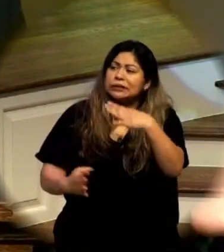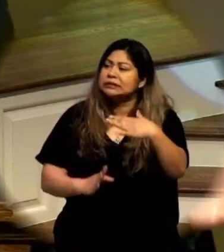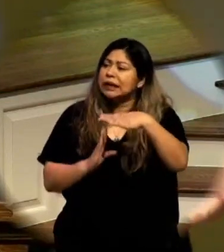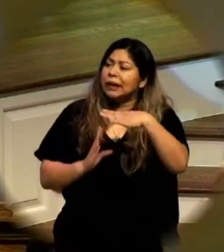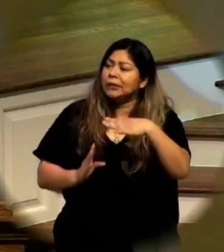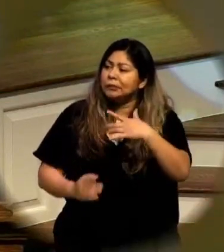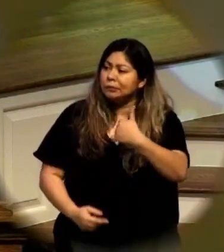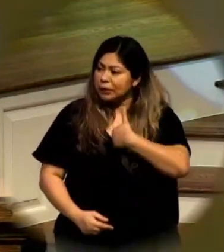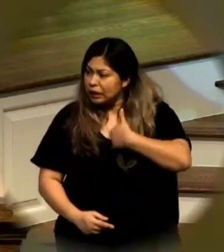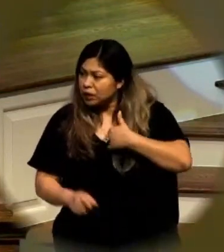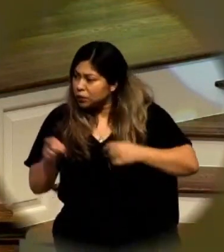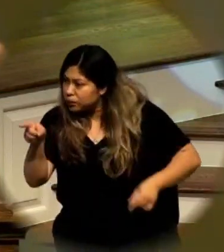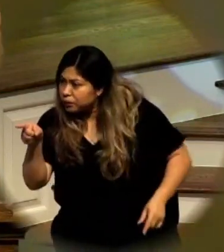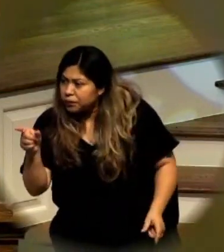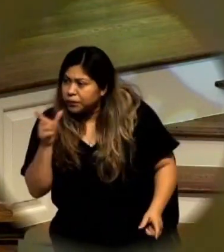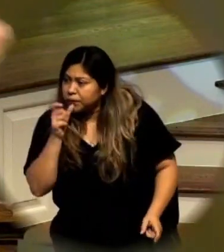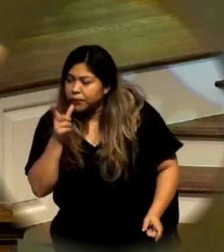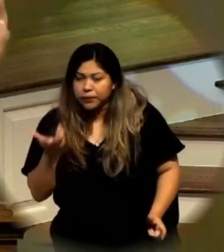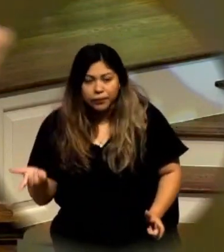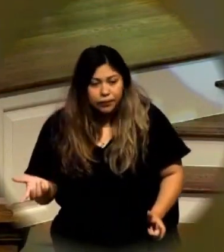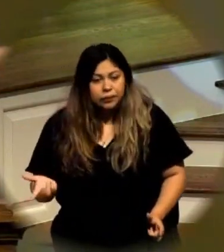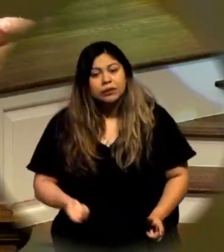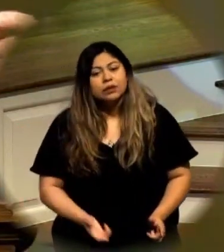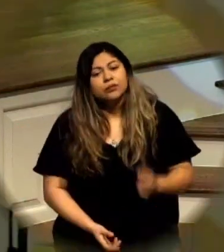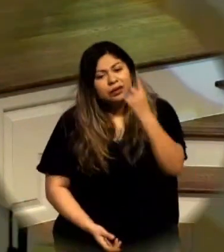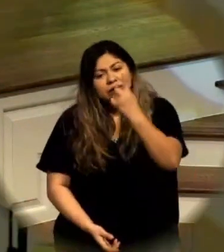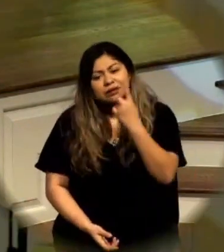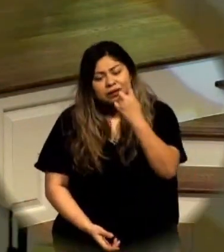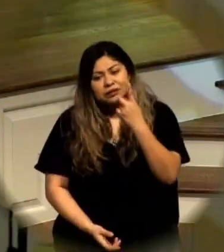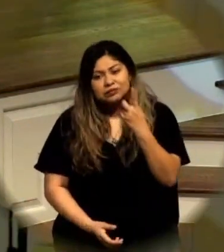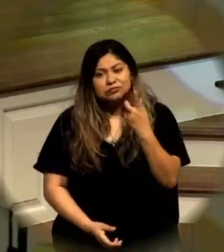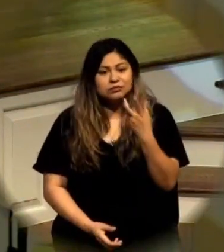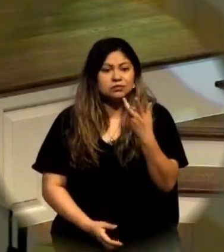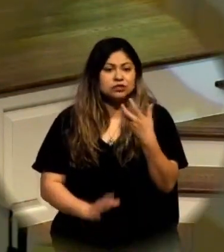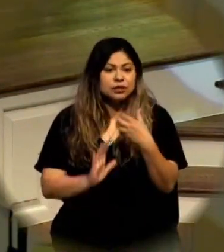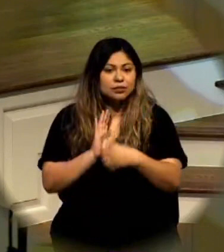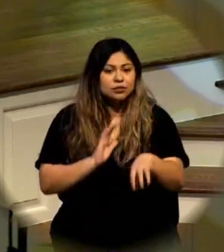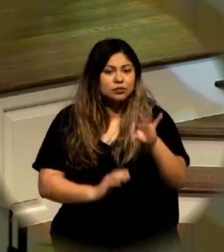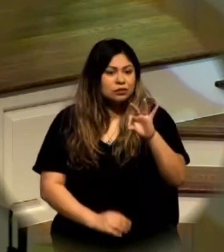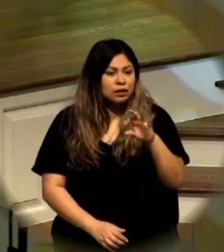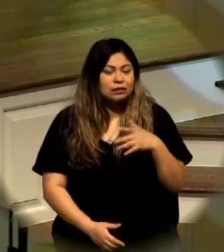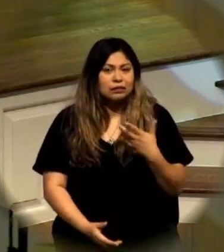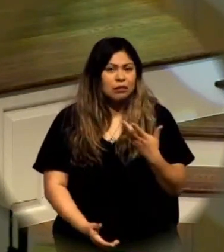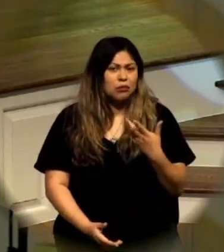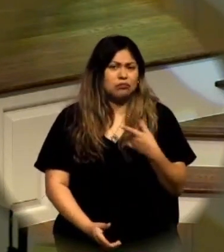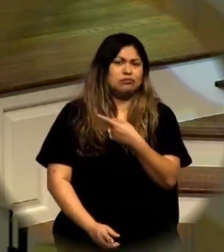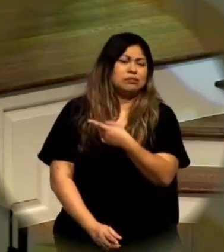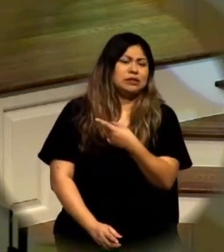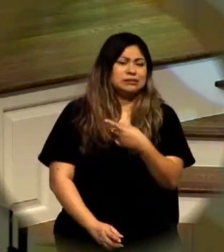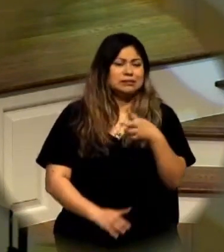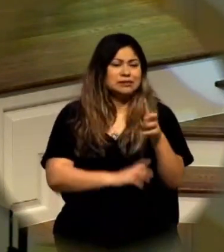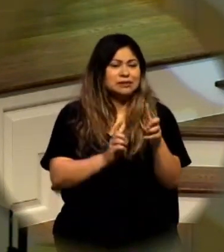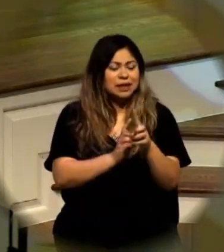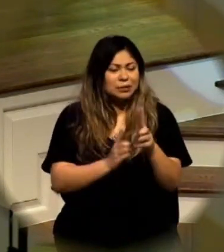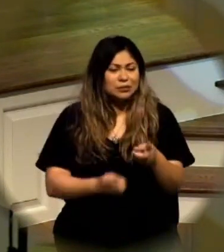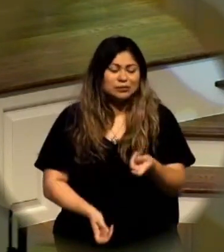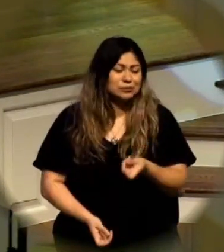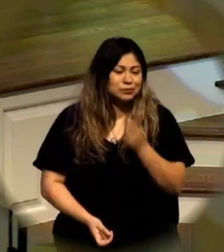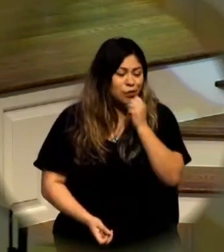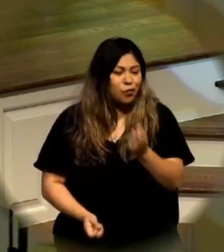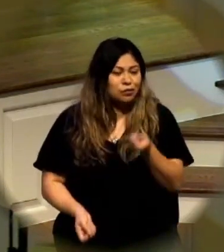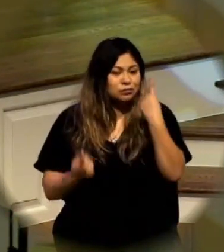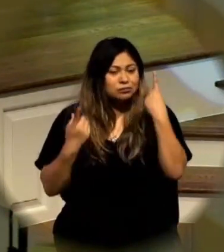when we're reading through Luke chapter 9 to think these disciples just don't get it. But maybe their conversation started